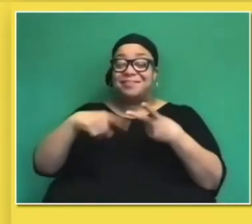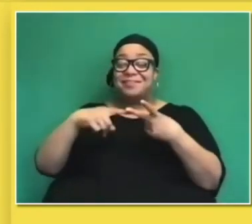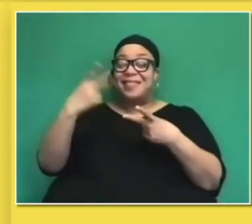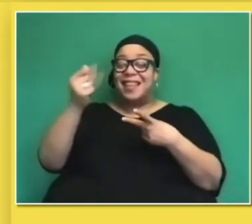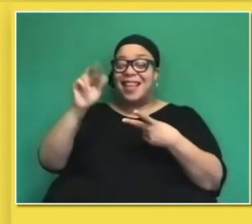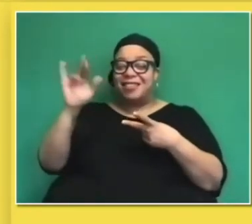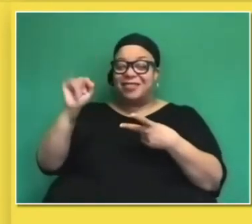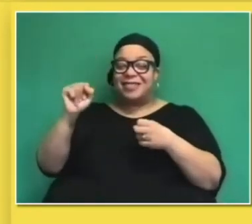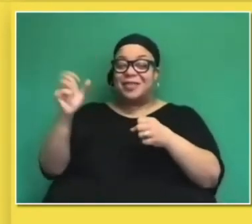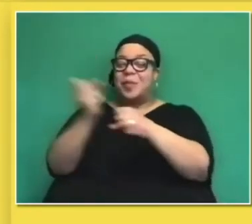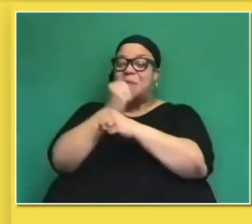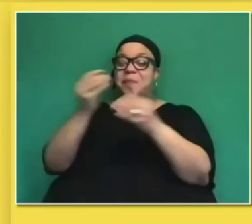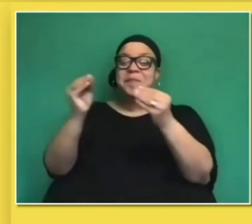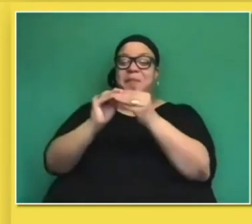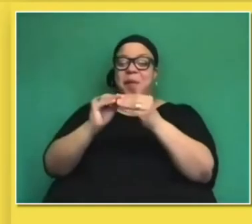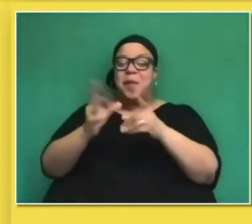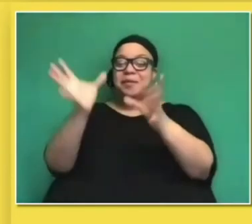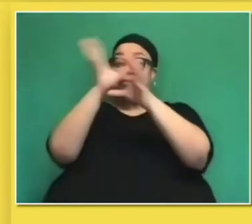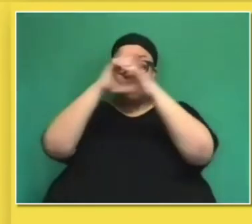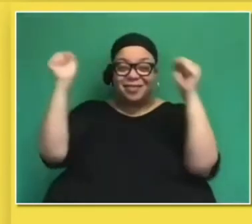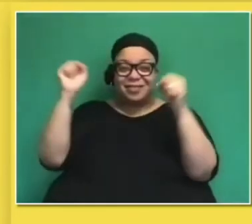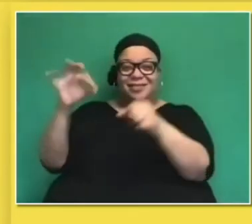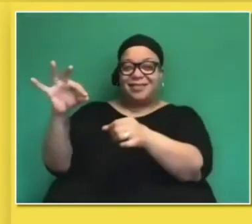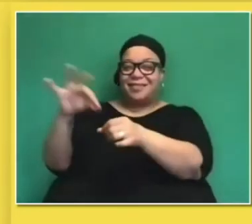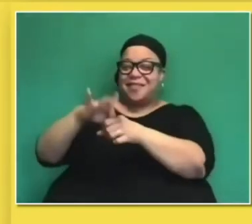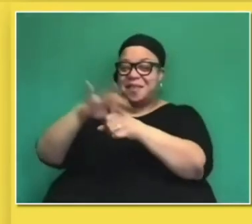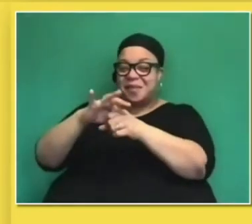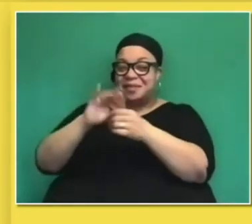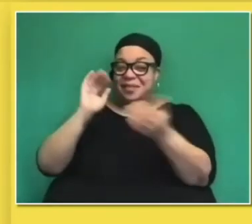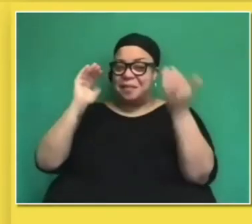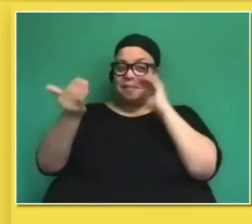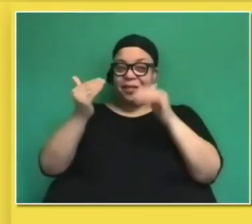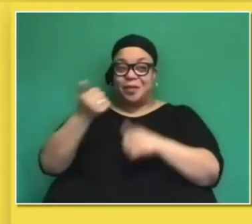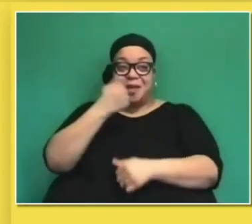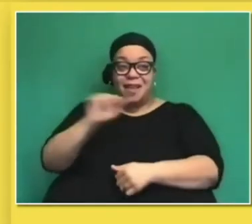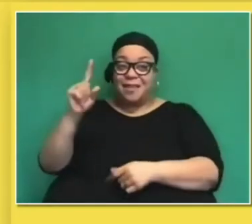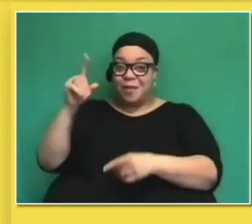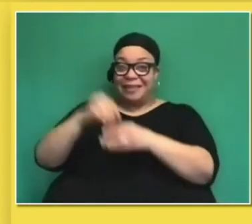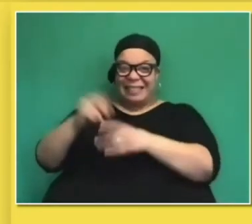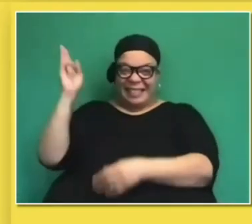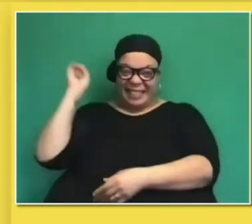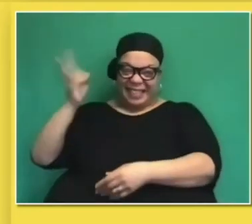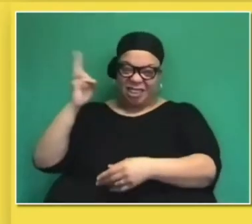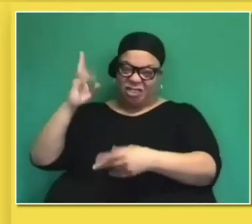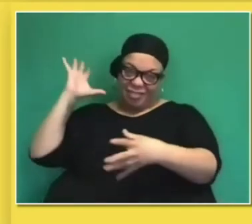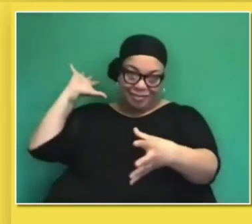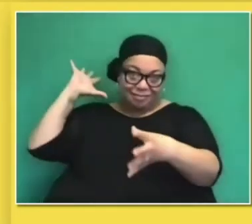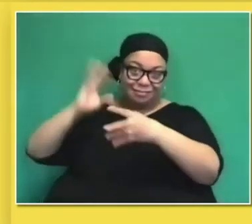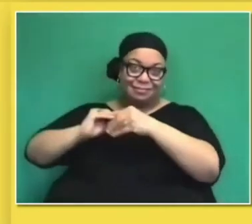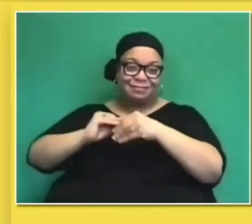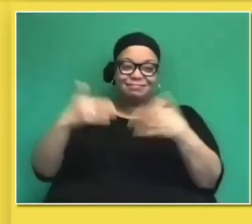fact, and we will hold folks to it, that ending poverty is a theory of change.